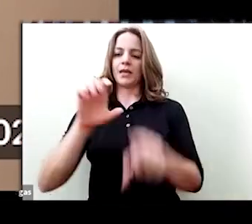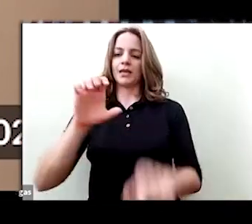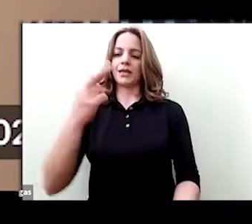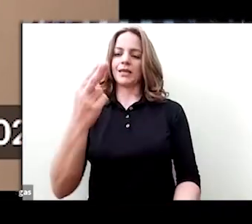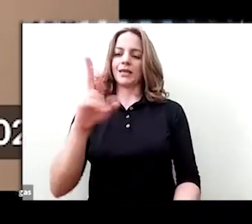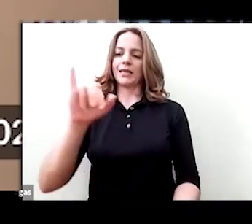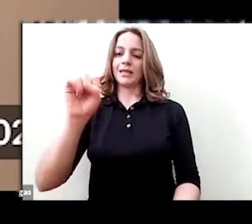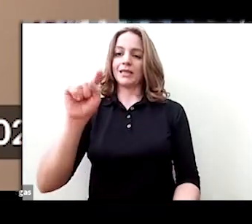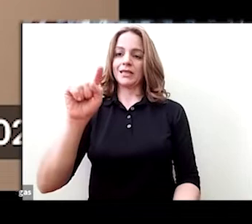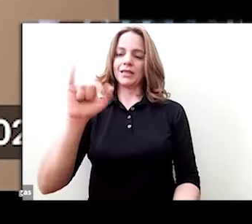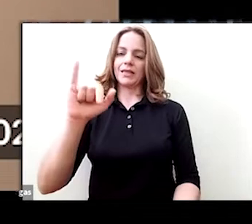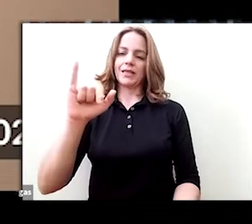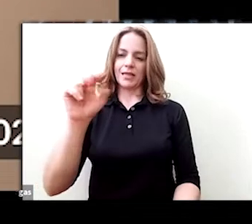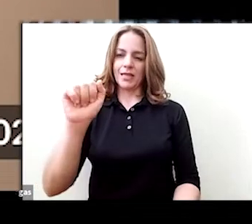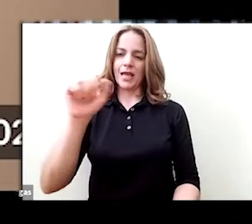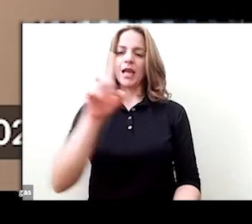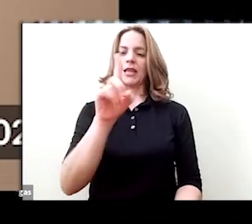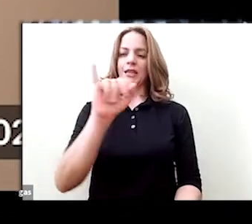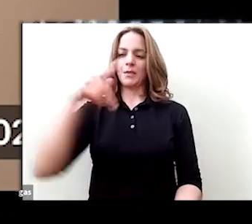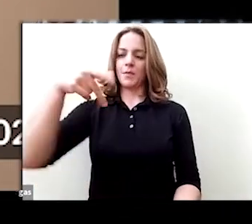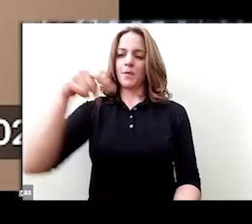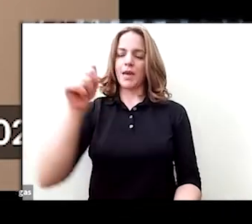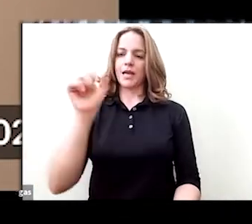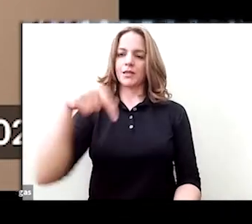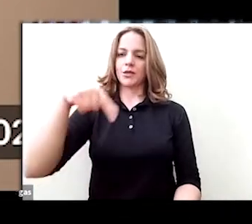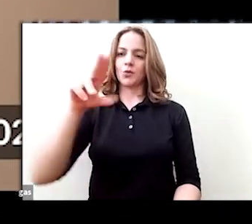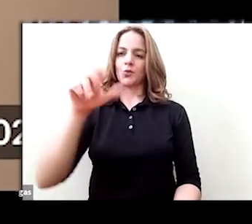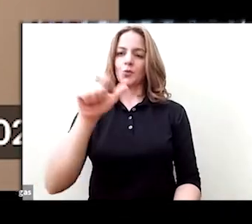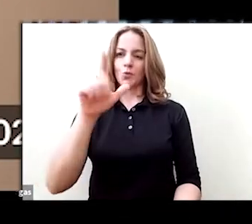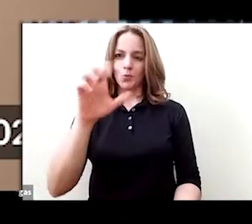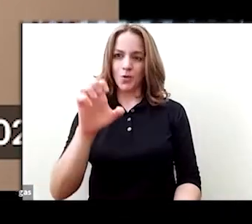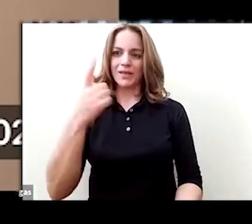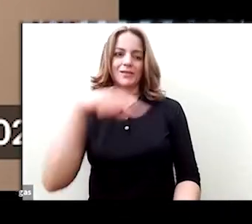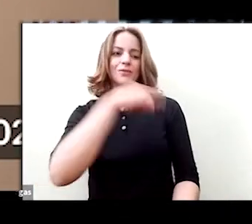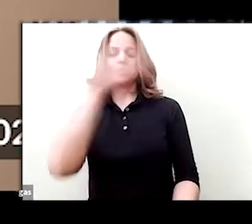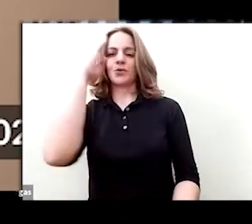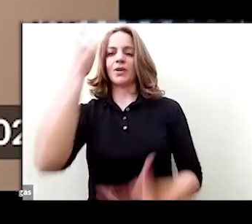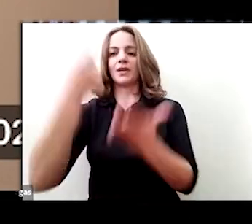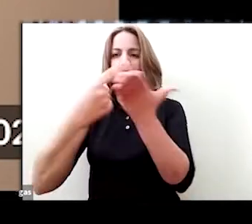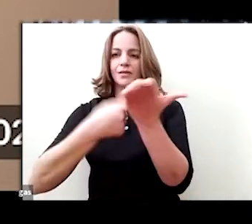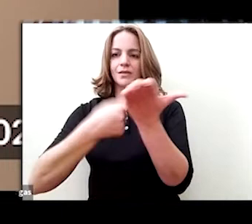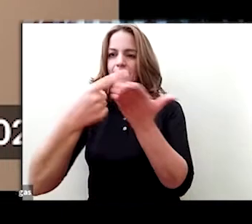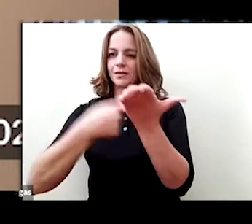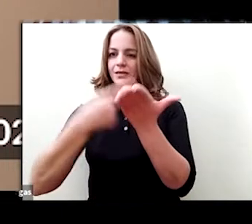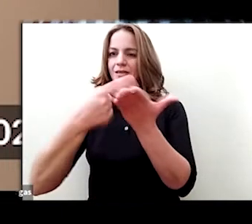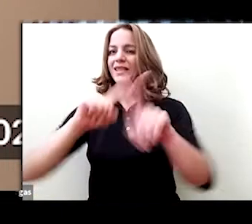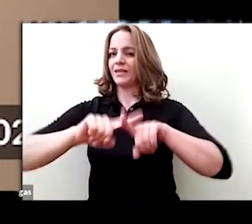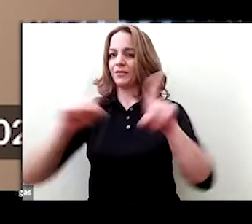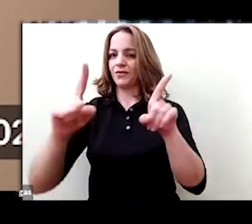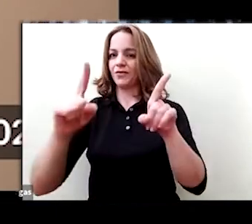Library Manager Aníbal Arocho, as they discuss the groundbreaking PBS series executively produced and hosted by Humberto